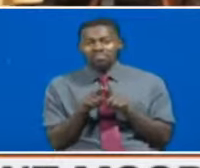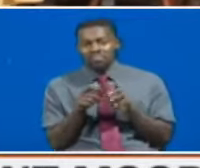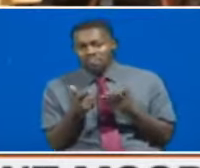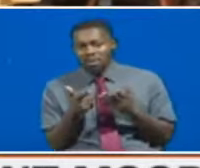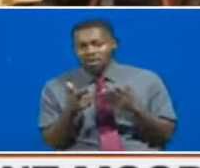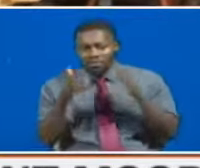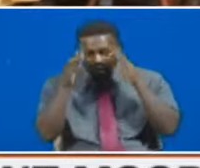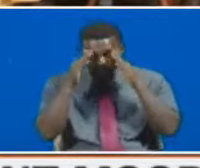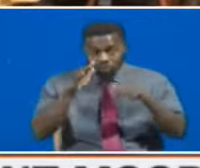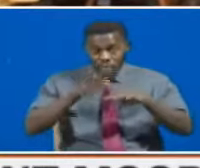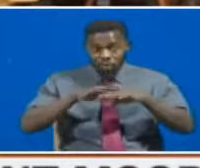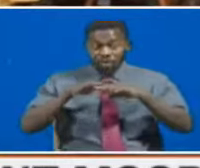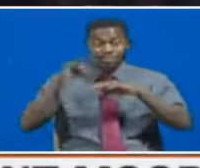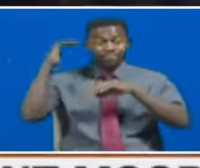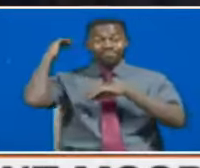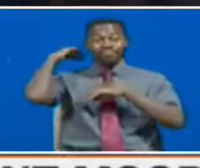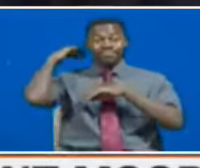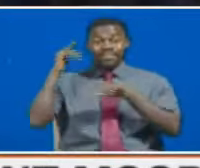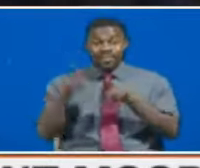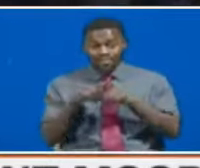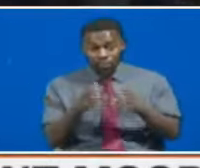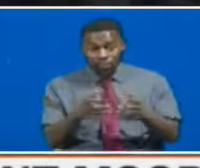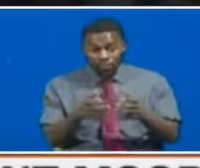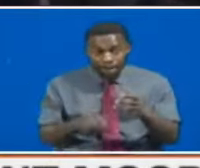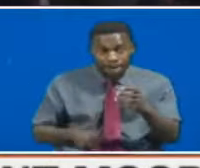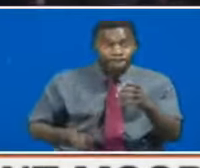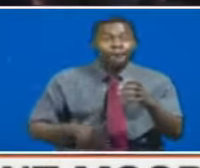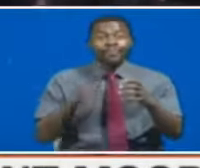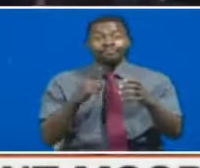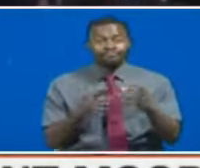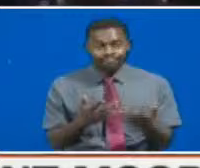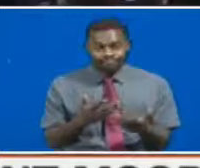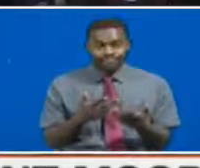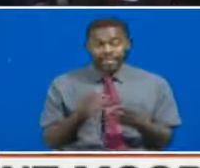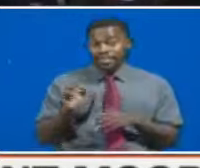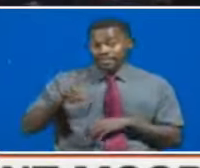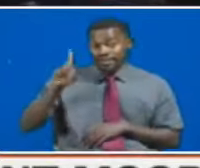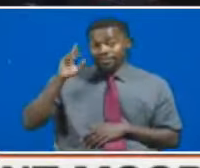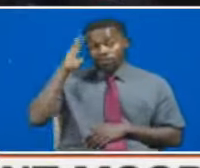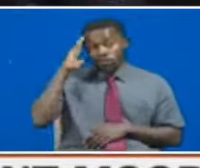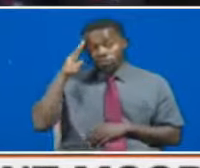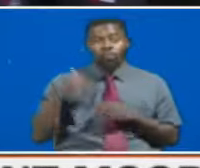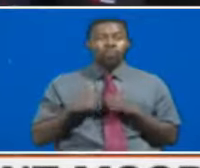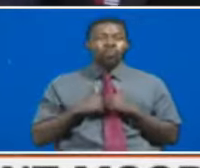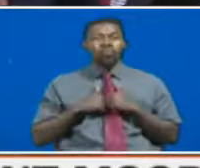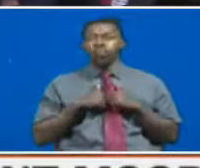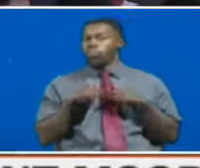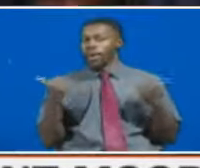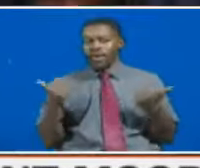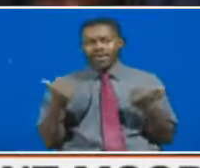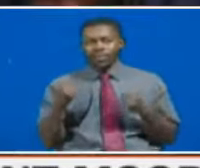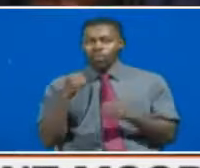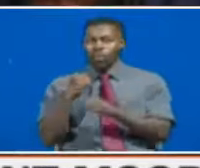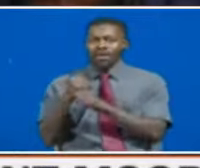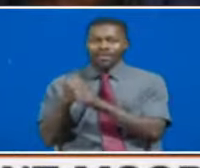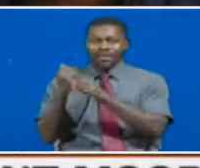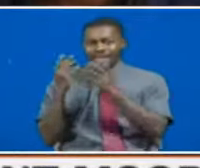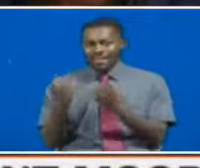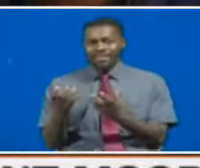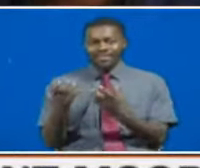more on our backline moves, our kicks. Lionesses are fully aware of the daunting task ahead of them. We are